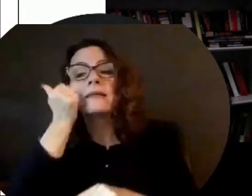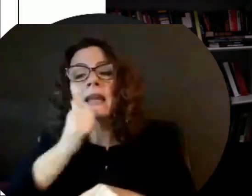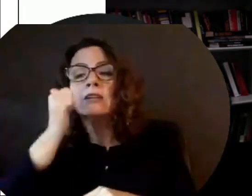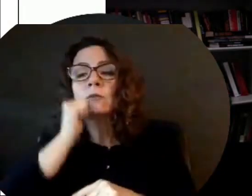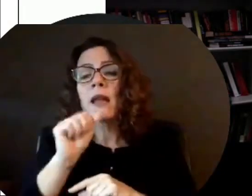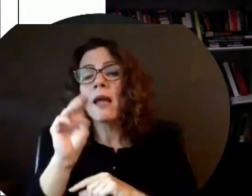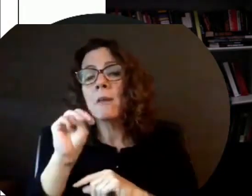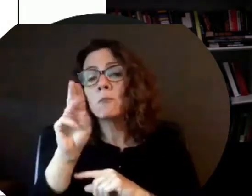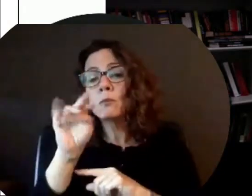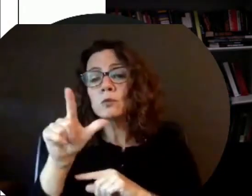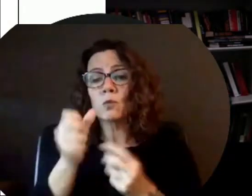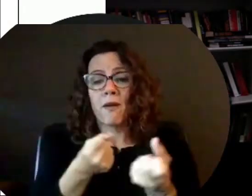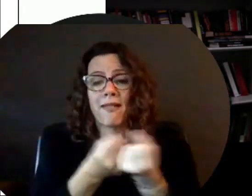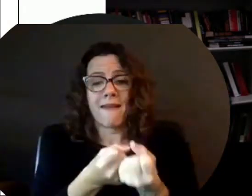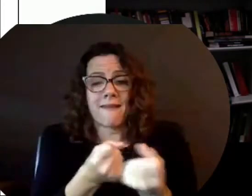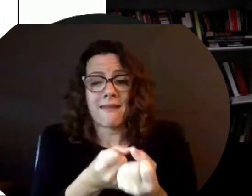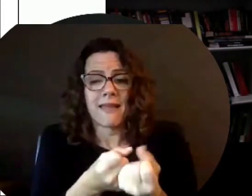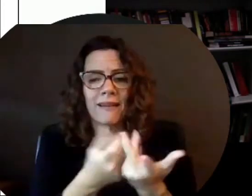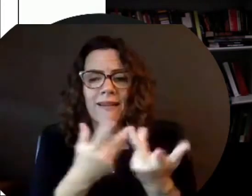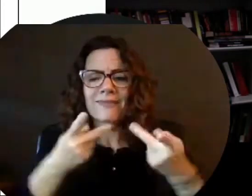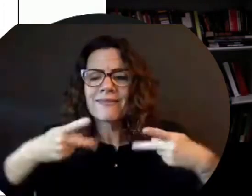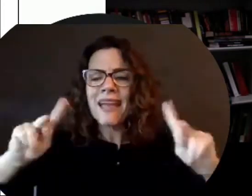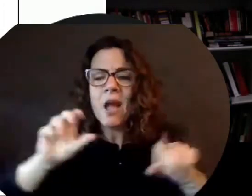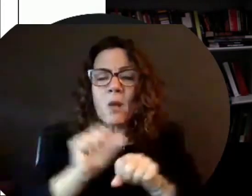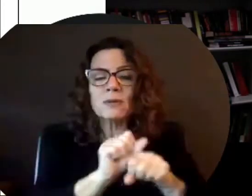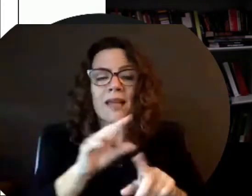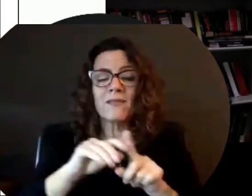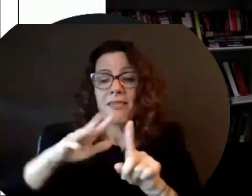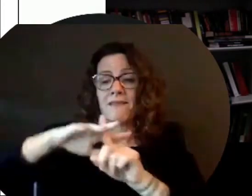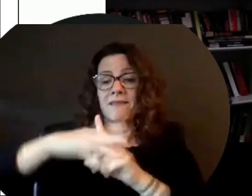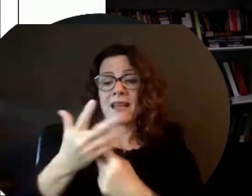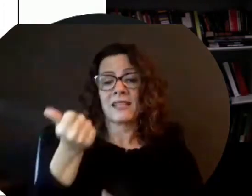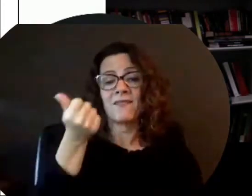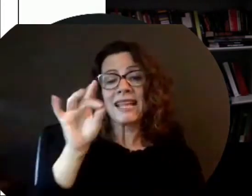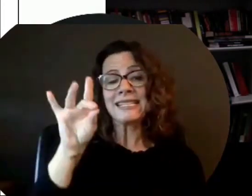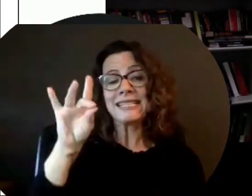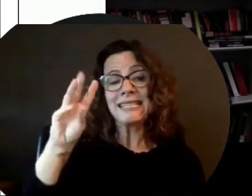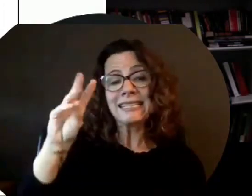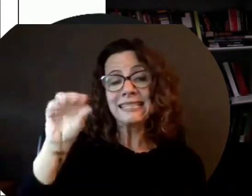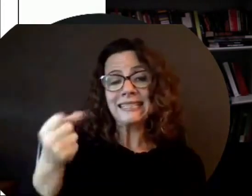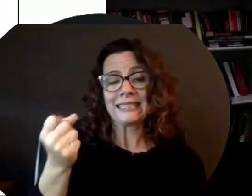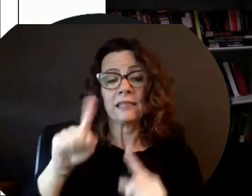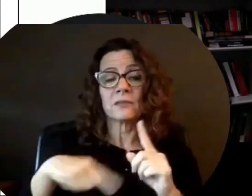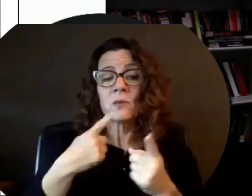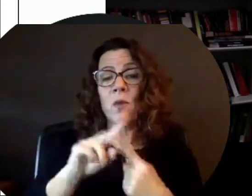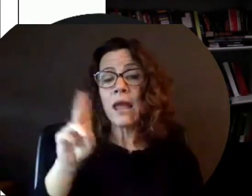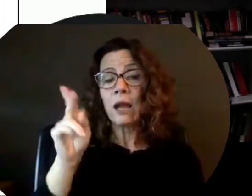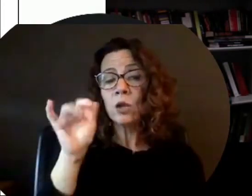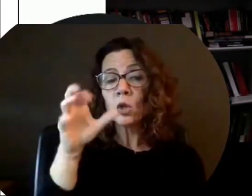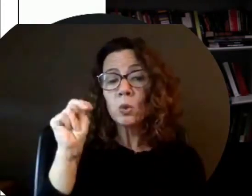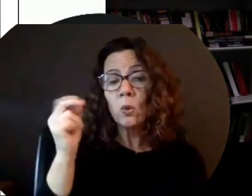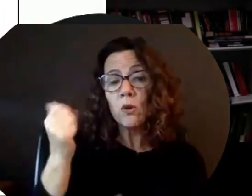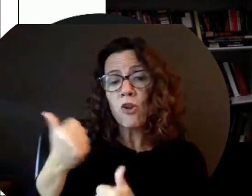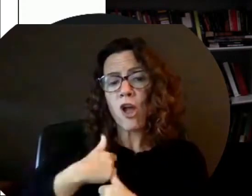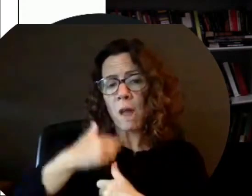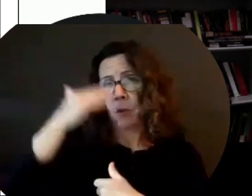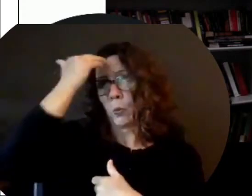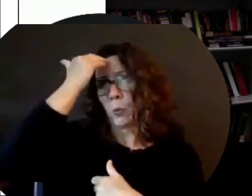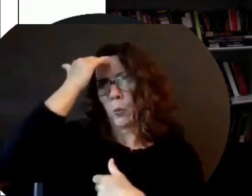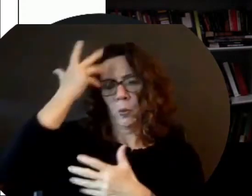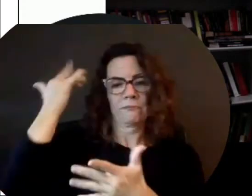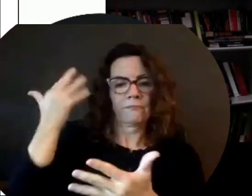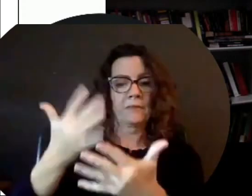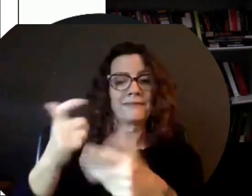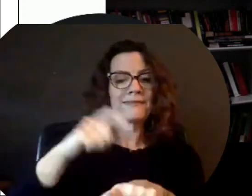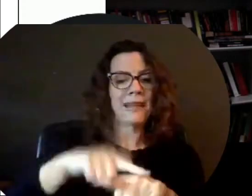day-to-day moving through the woods to create sociality and formulations for living together through